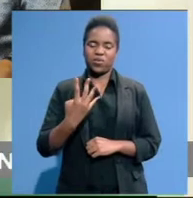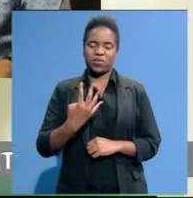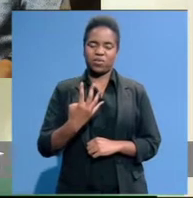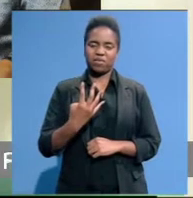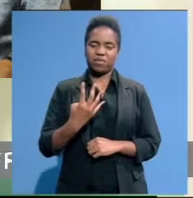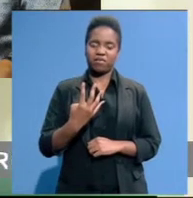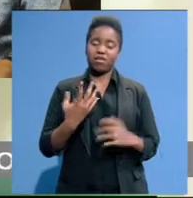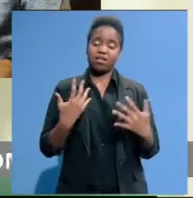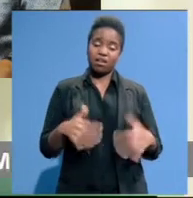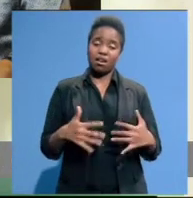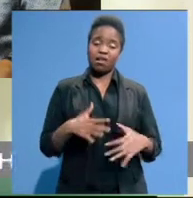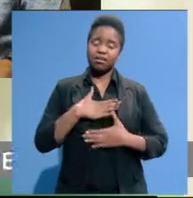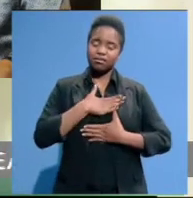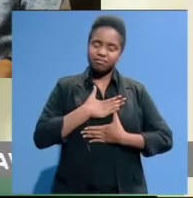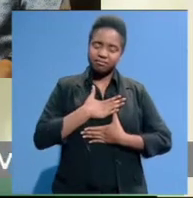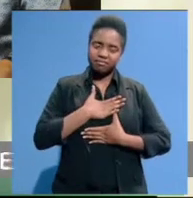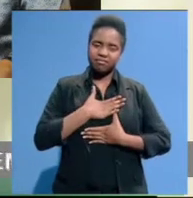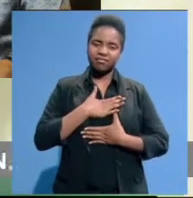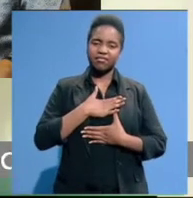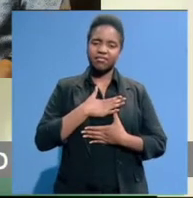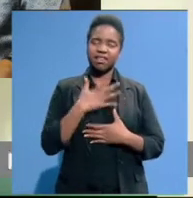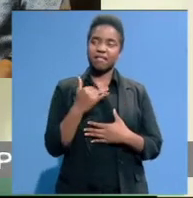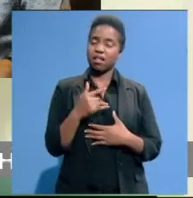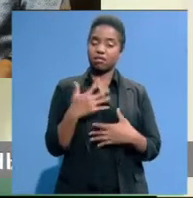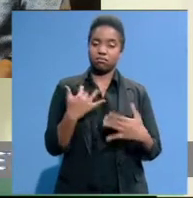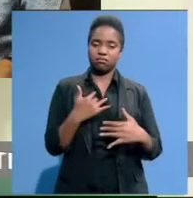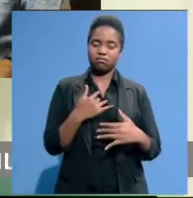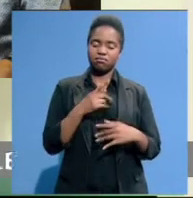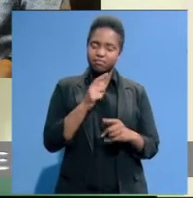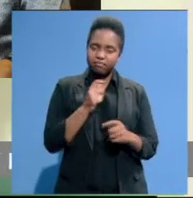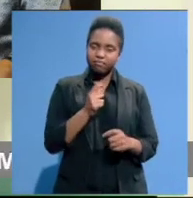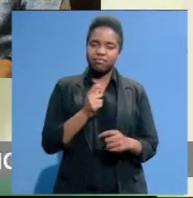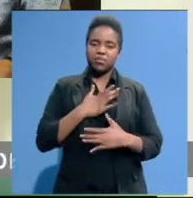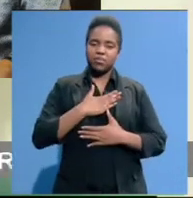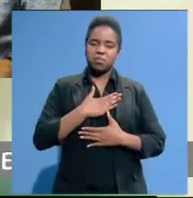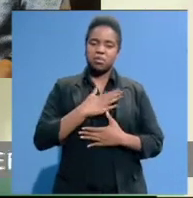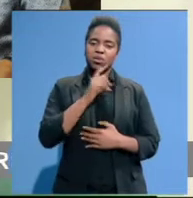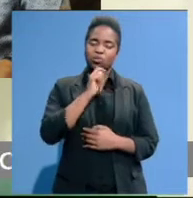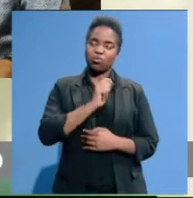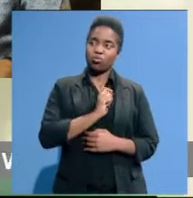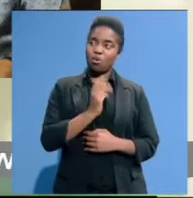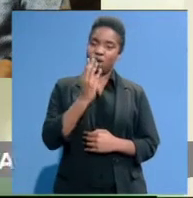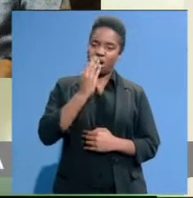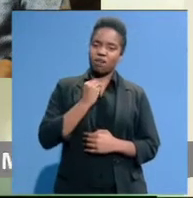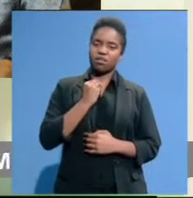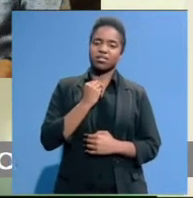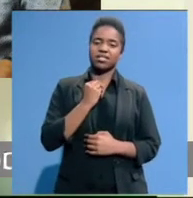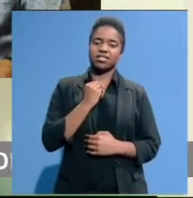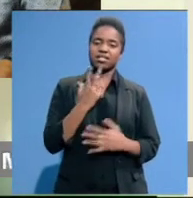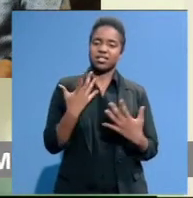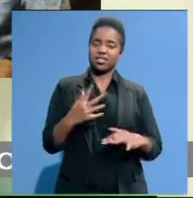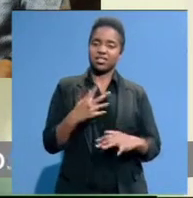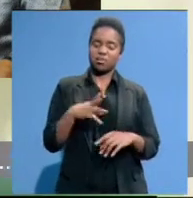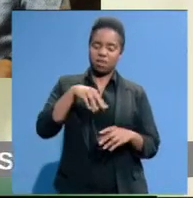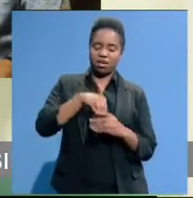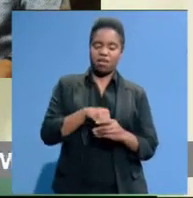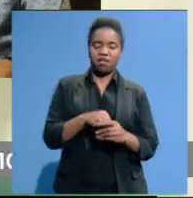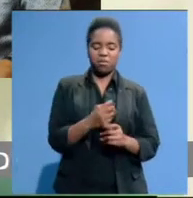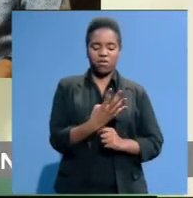airport." "Oh, please don't tell us that you're going." I said, "No, I just arrived." And in that case, "Okay, please come to the foundation, at Mandela